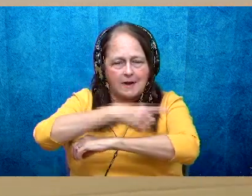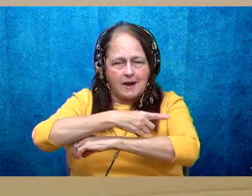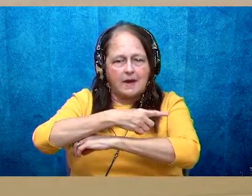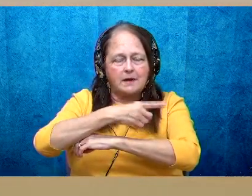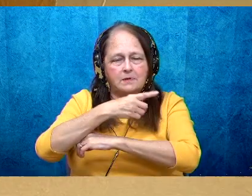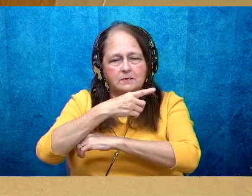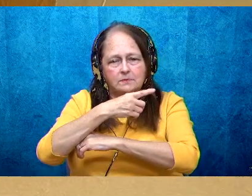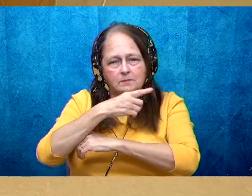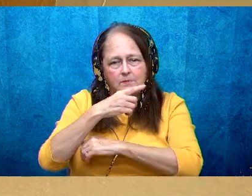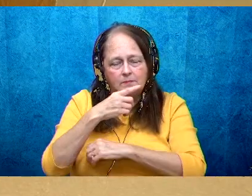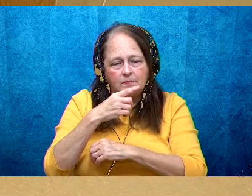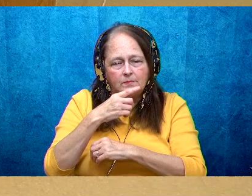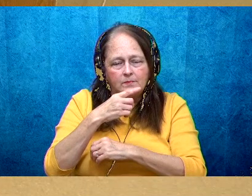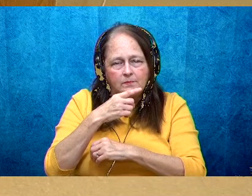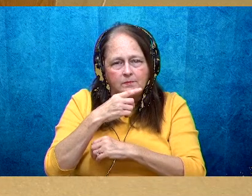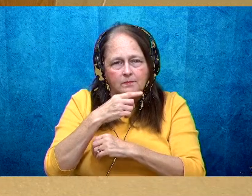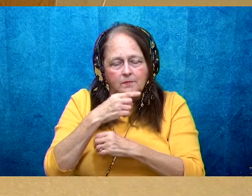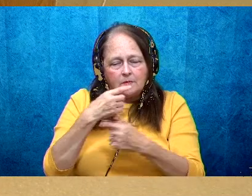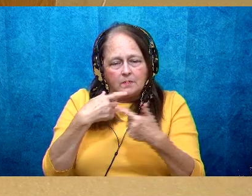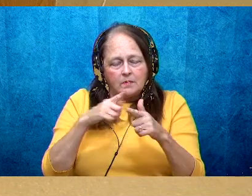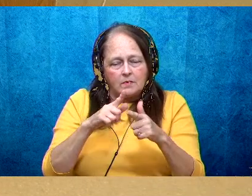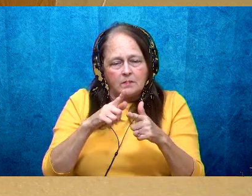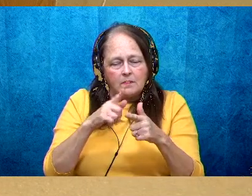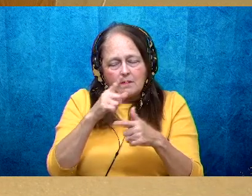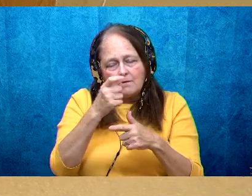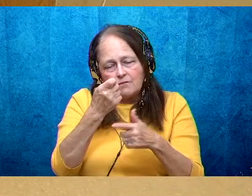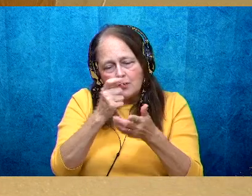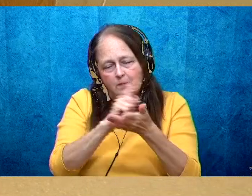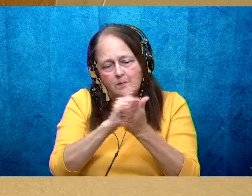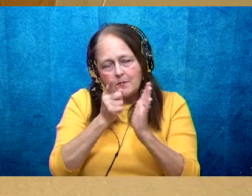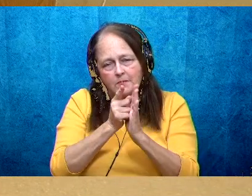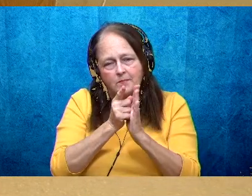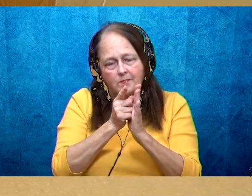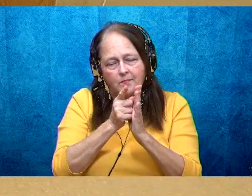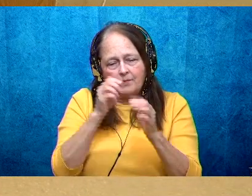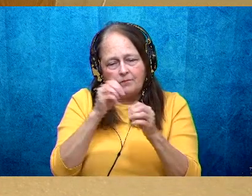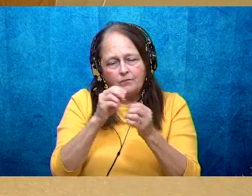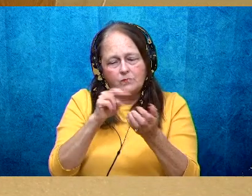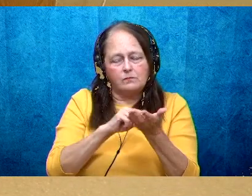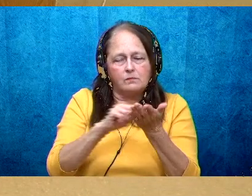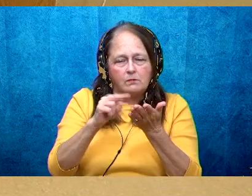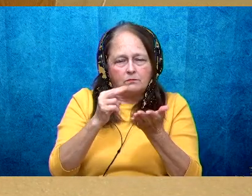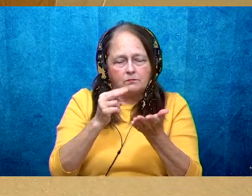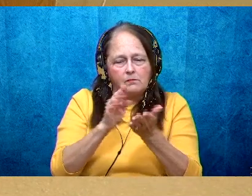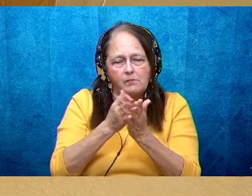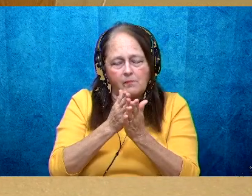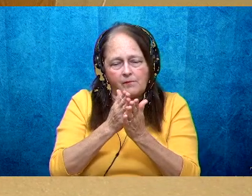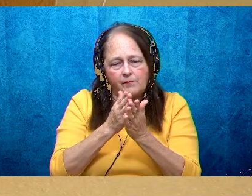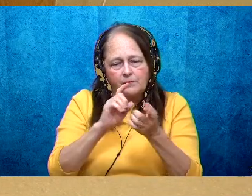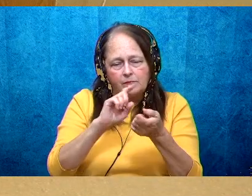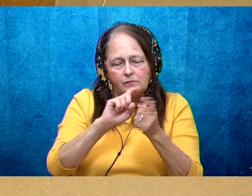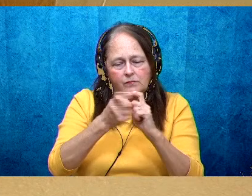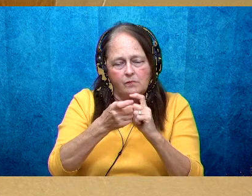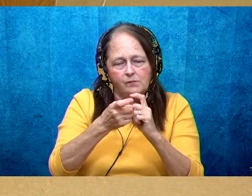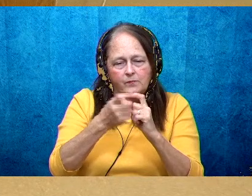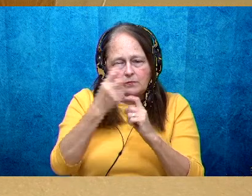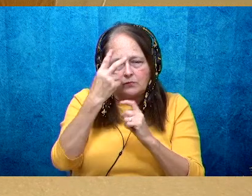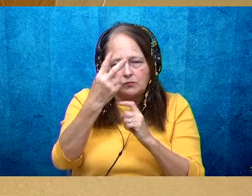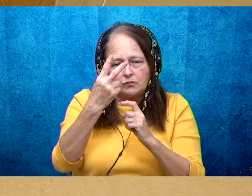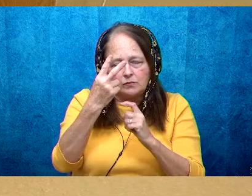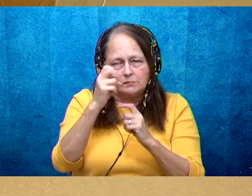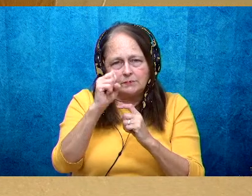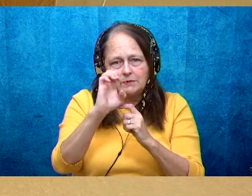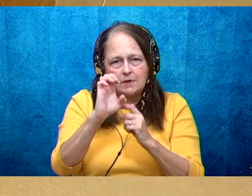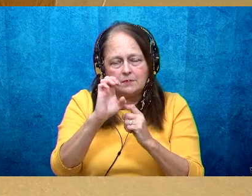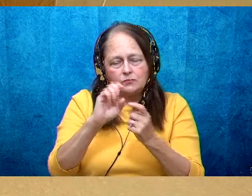daylight. All right, let's try to take a few minutes to get some of this in our notebook. So I've got to change my cords out. Give me 2